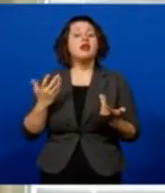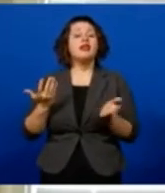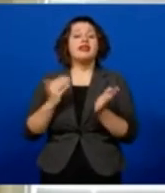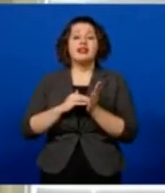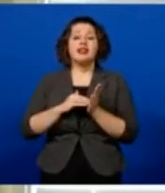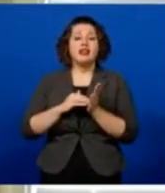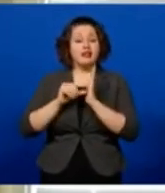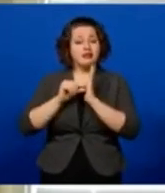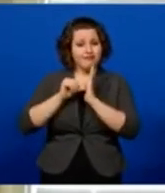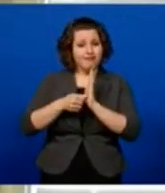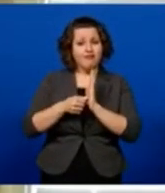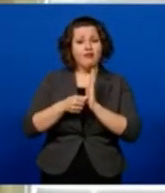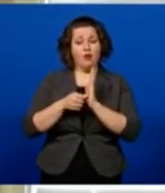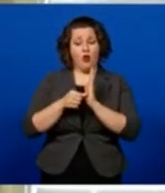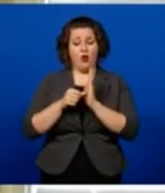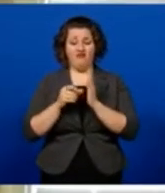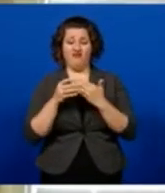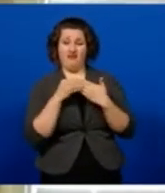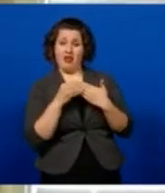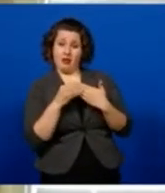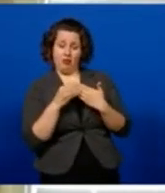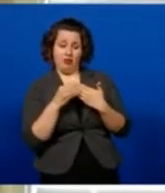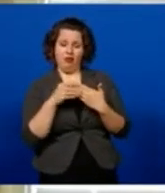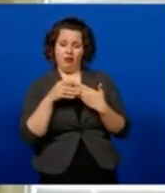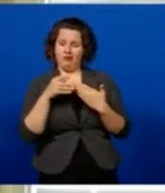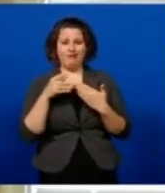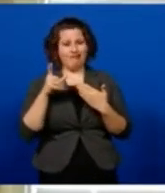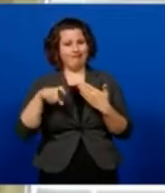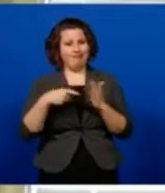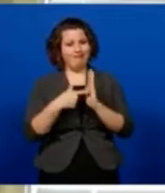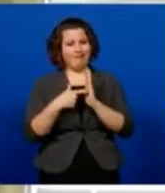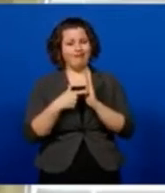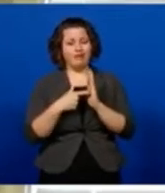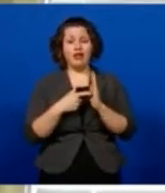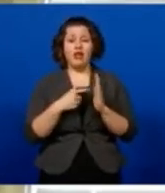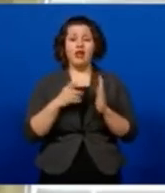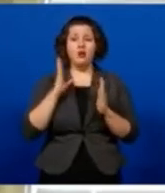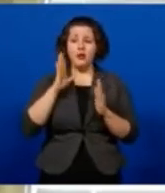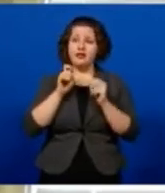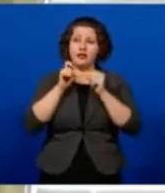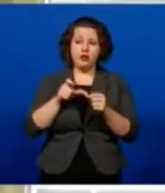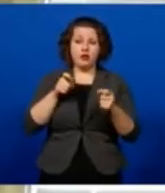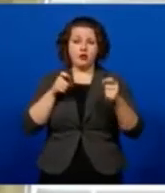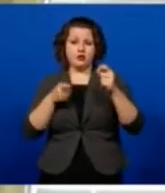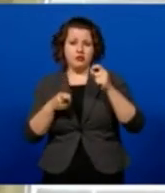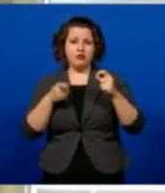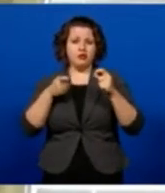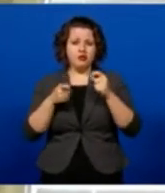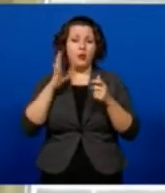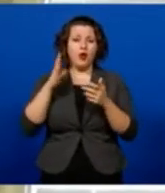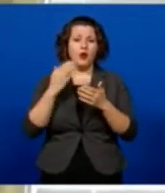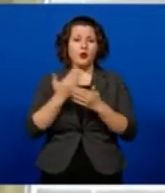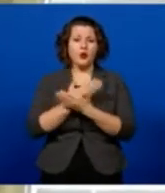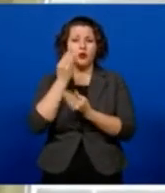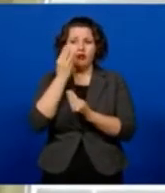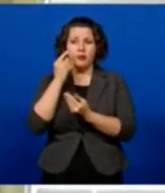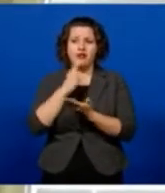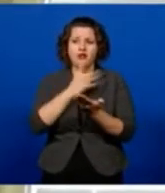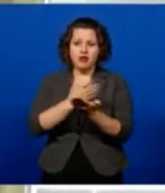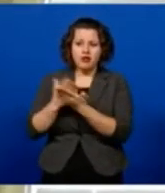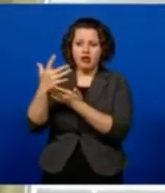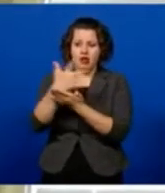place where we need to be flexible, and it's a place where we're going to continue to evolve as new information and new guidance and